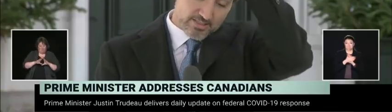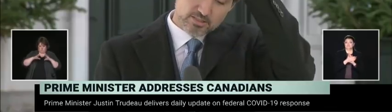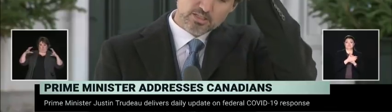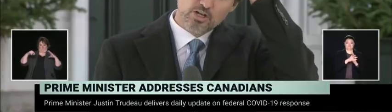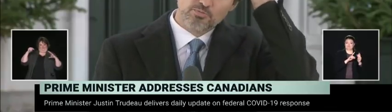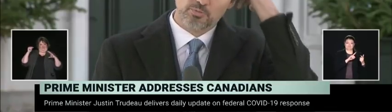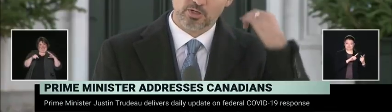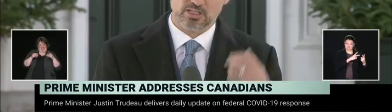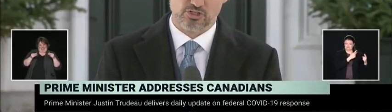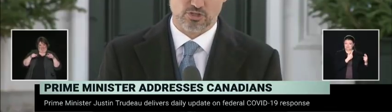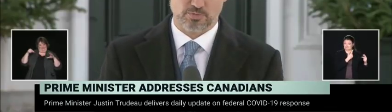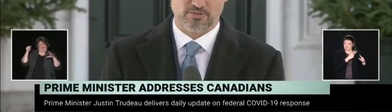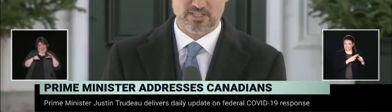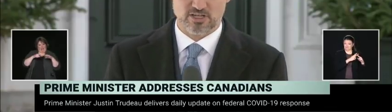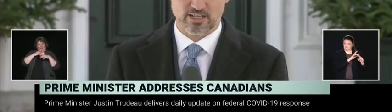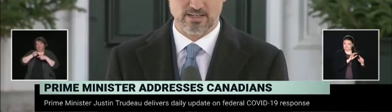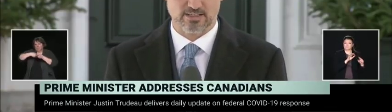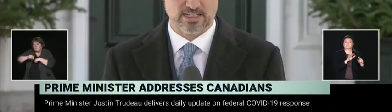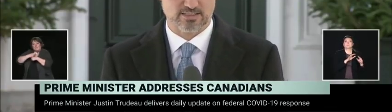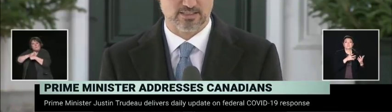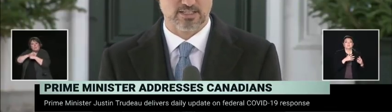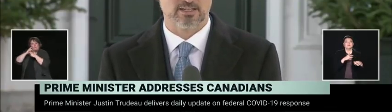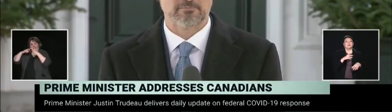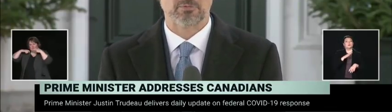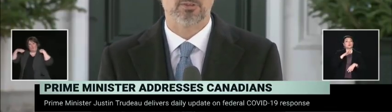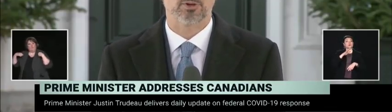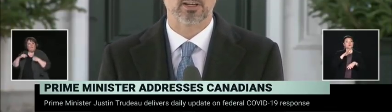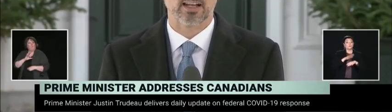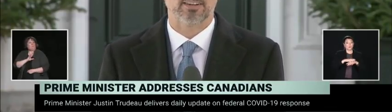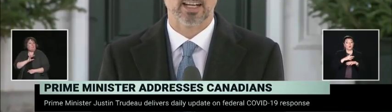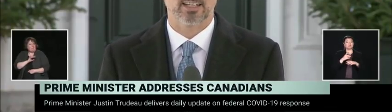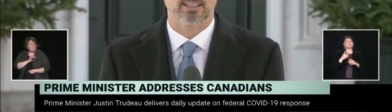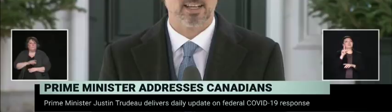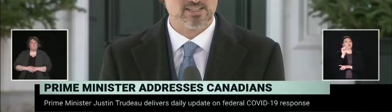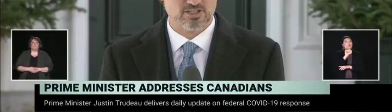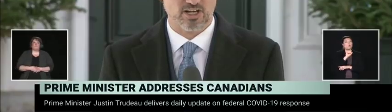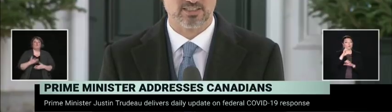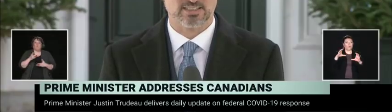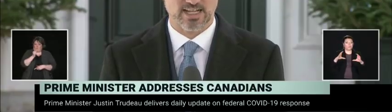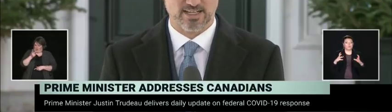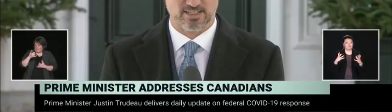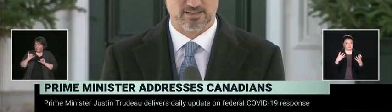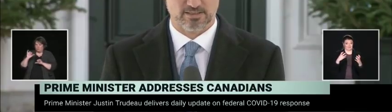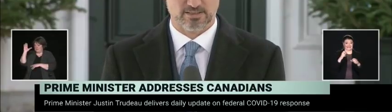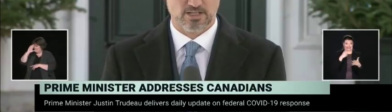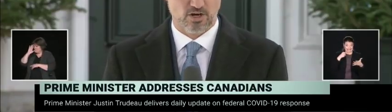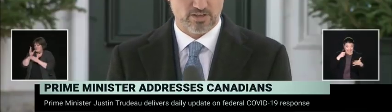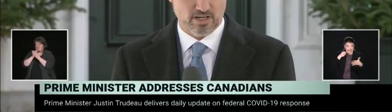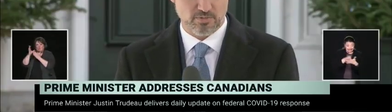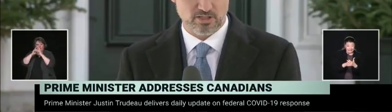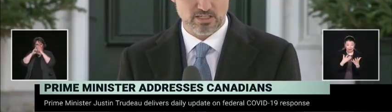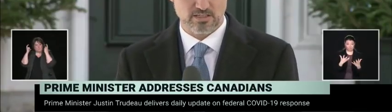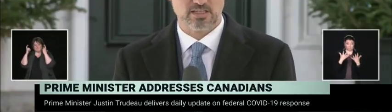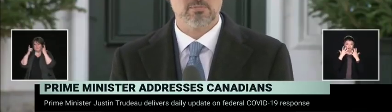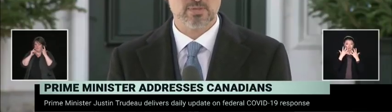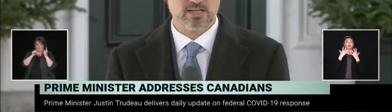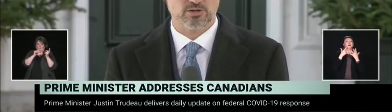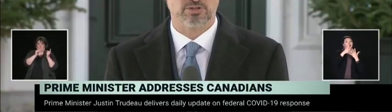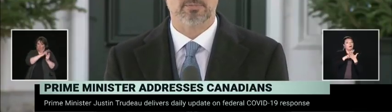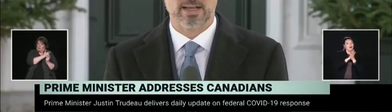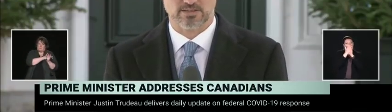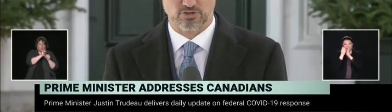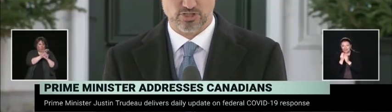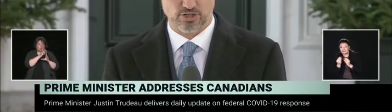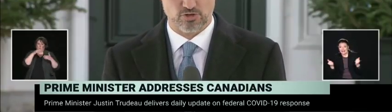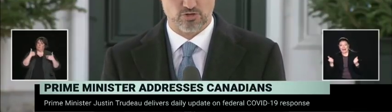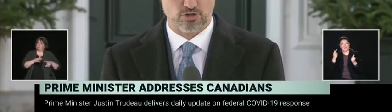des masques pour protéger nos professionnels de la santé qui font un travail extraordinaire. On a commandé des millions